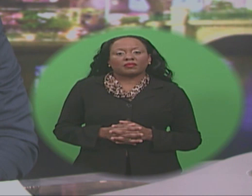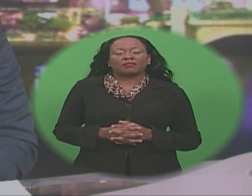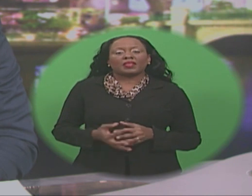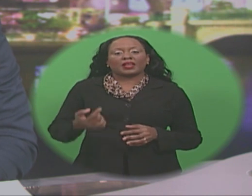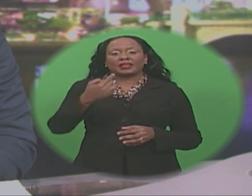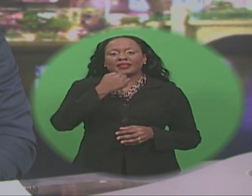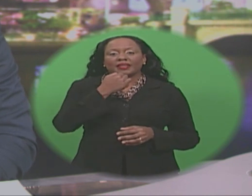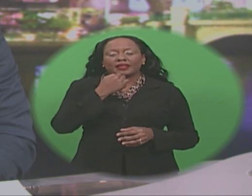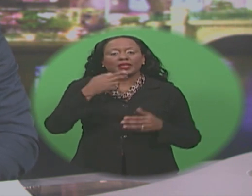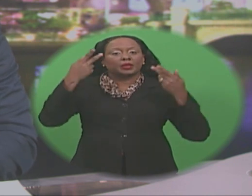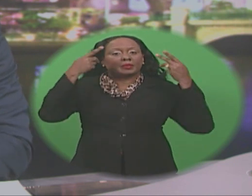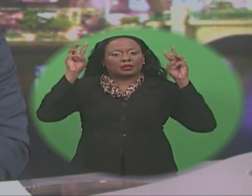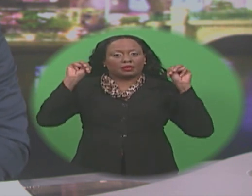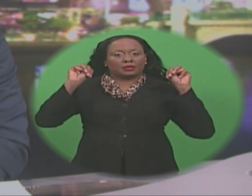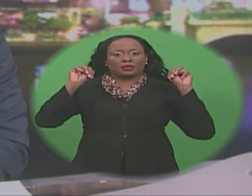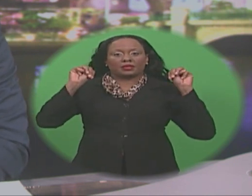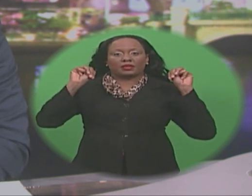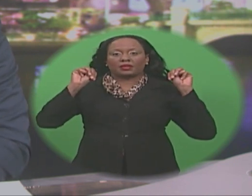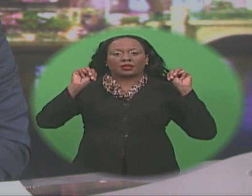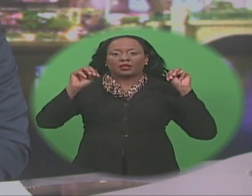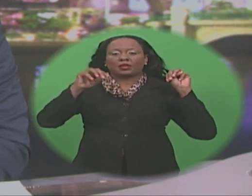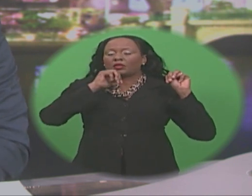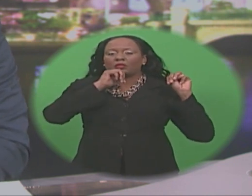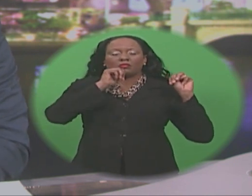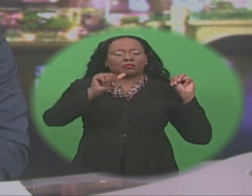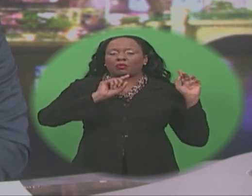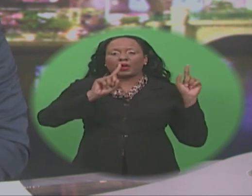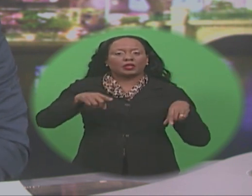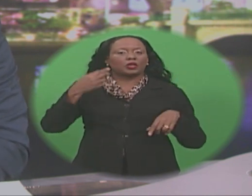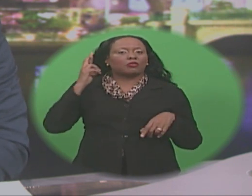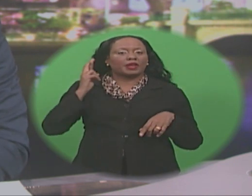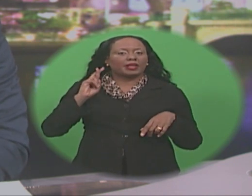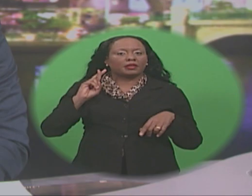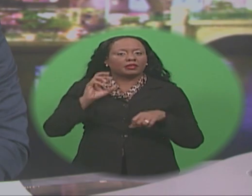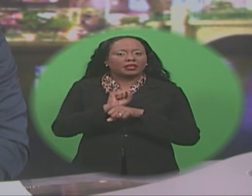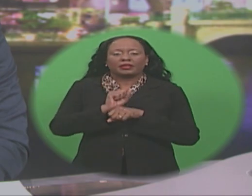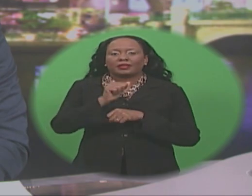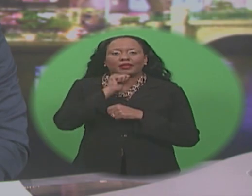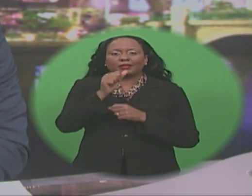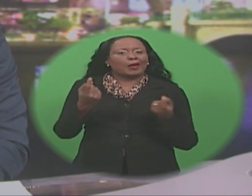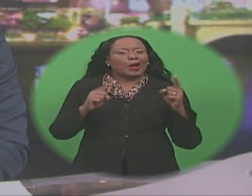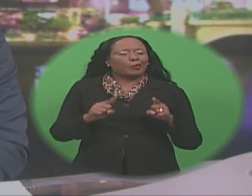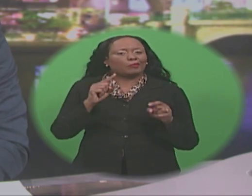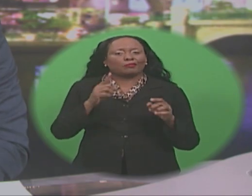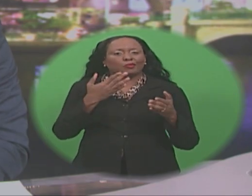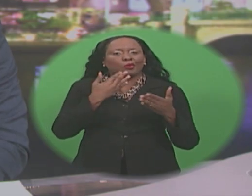Mr. Worm says the decision by the Prime Minister, Dr. Keith Rowley, to appear on a radio station didn't go down well with